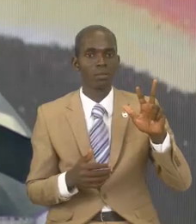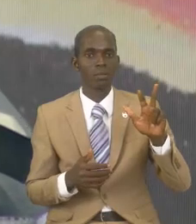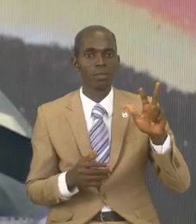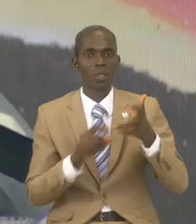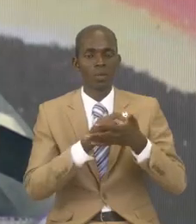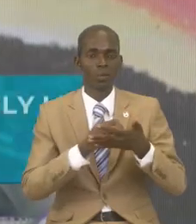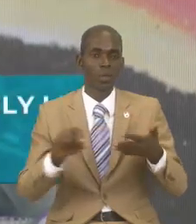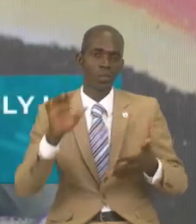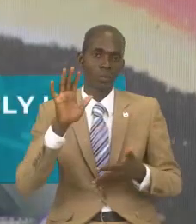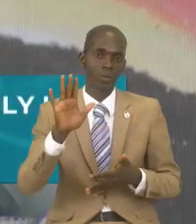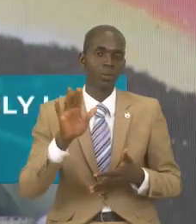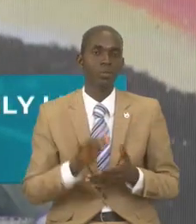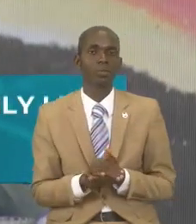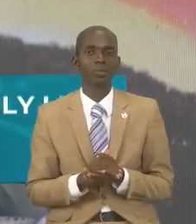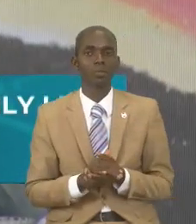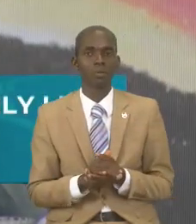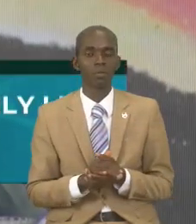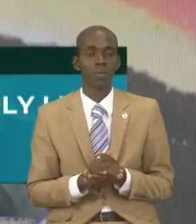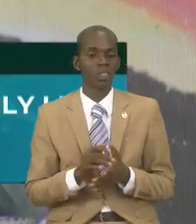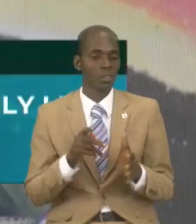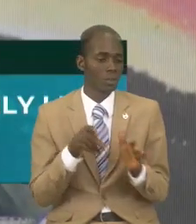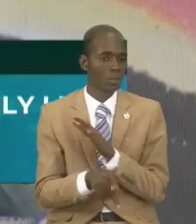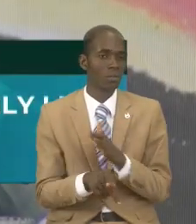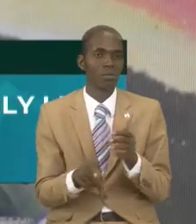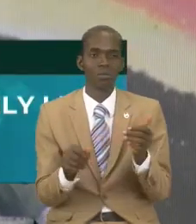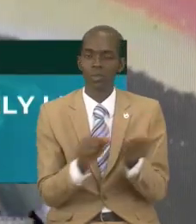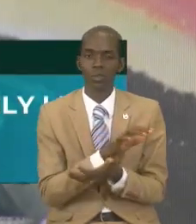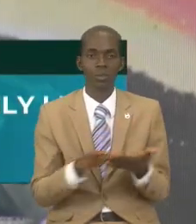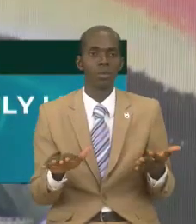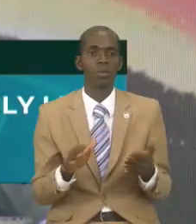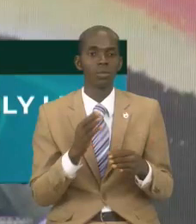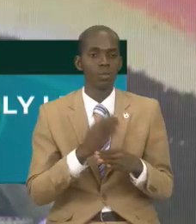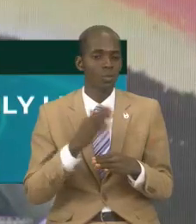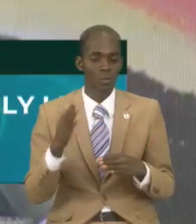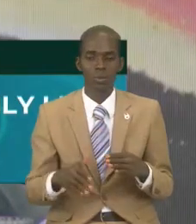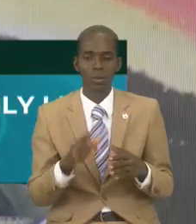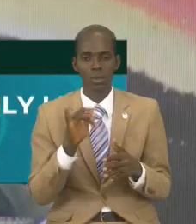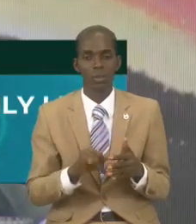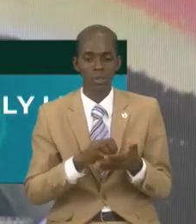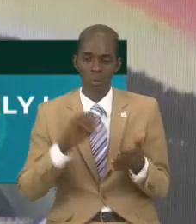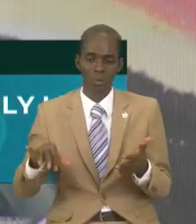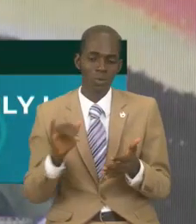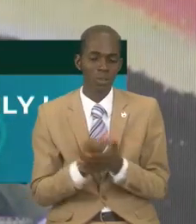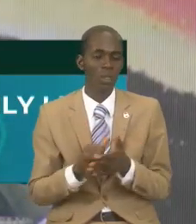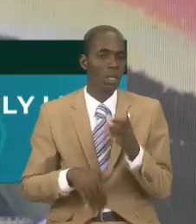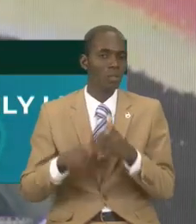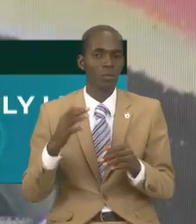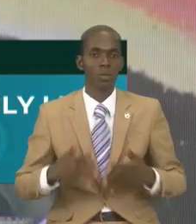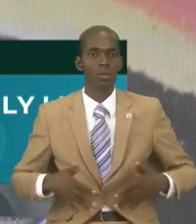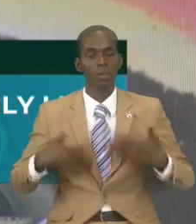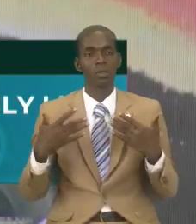verse 5. Mortify, destroy, put out of the way, out of your life. Mortify